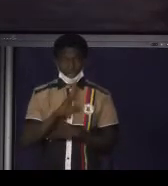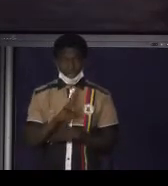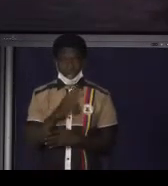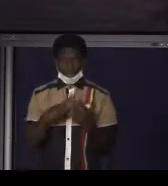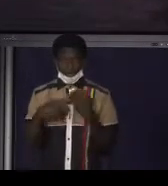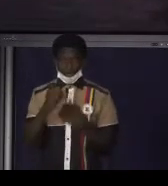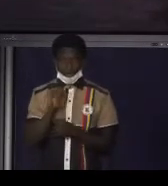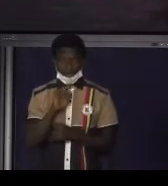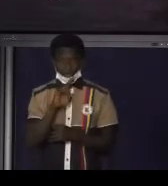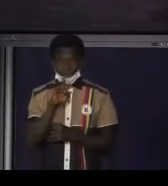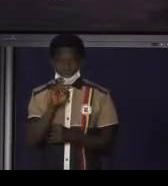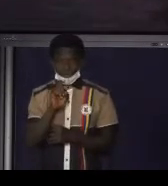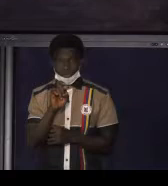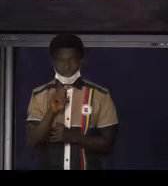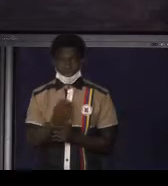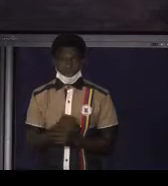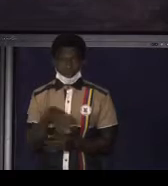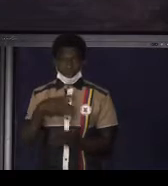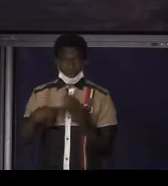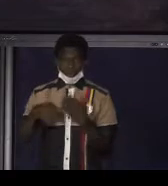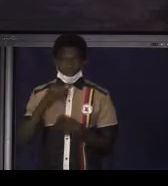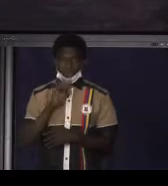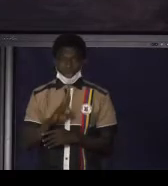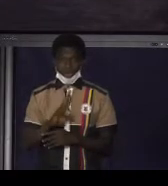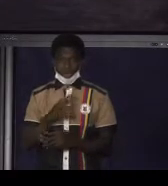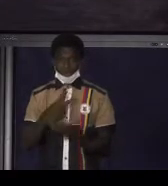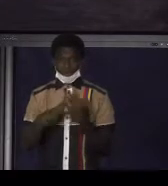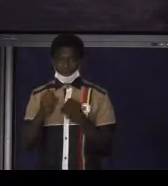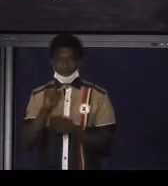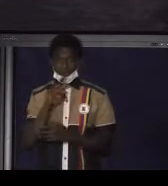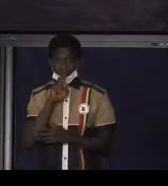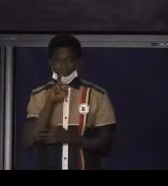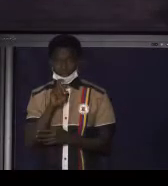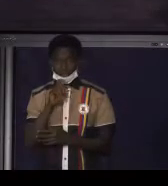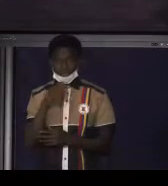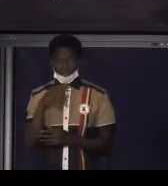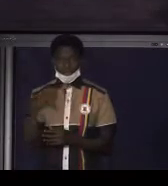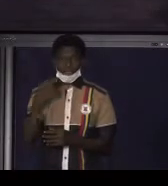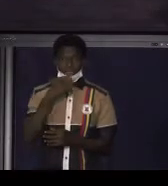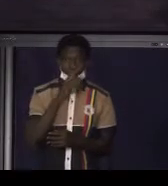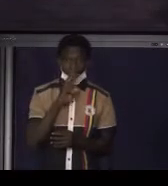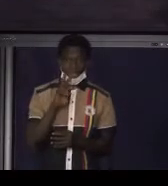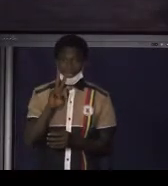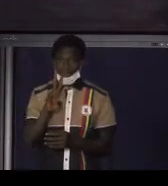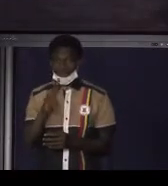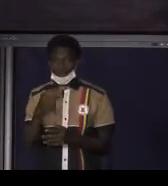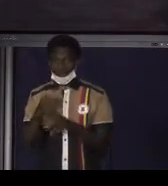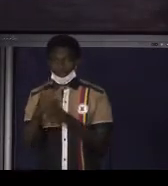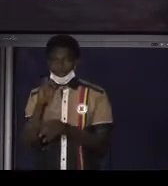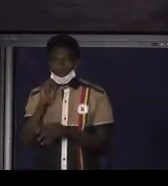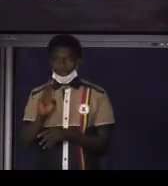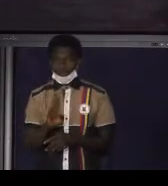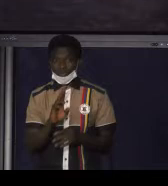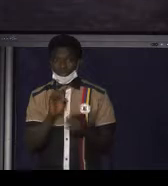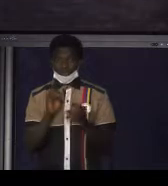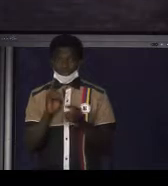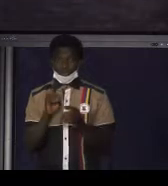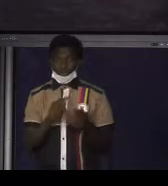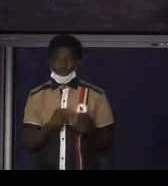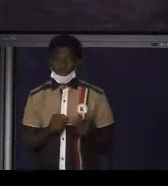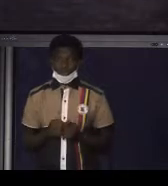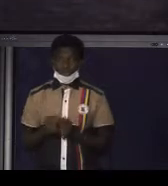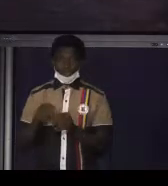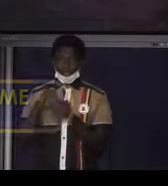What are doubles? What are doubles? Doubles are two words used together